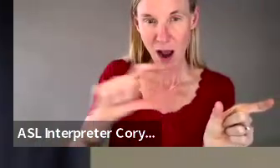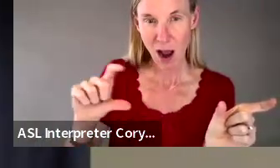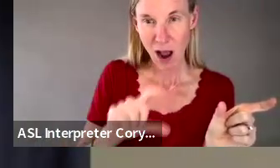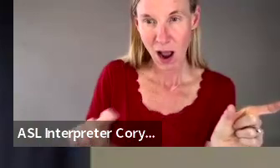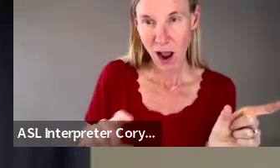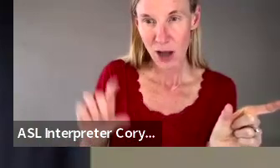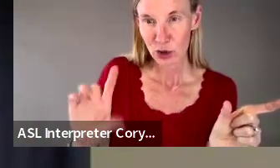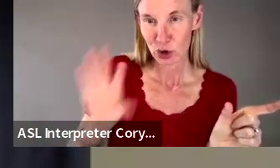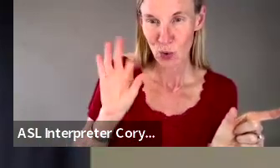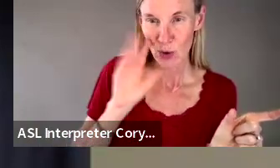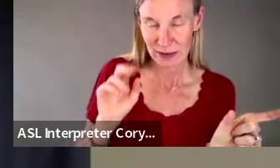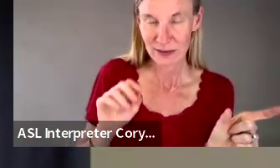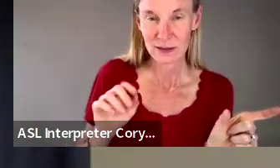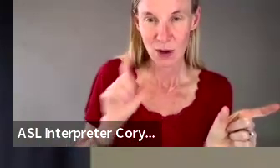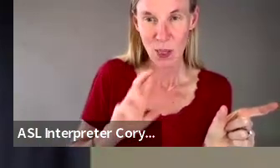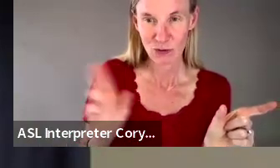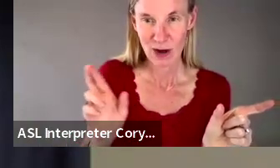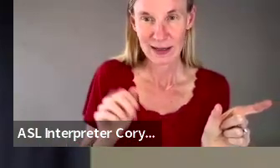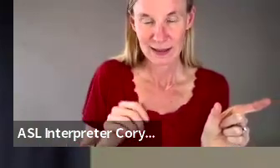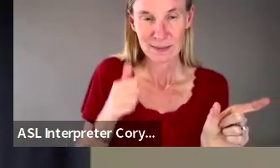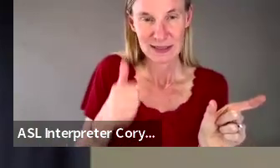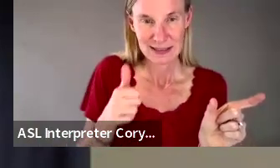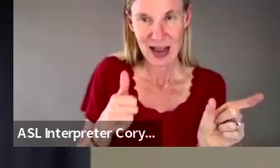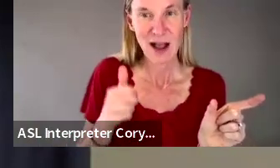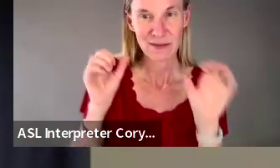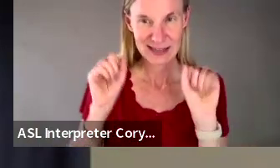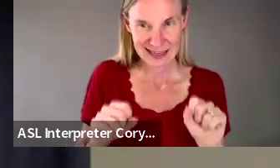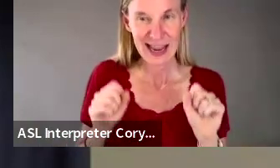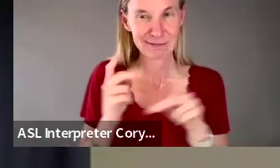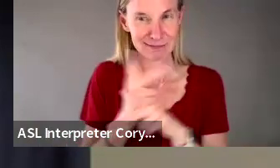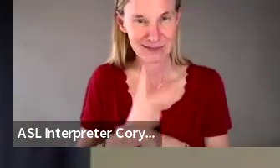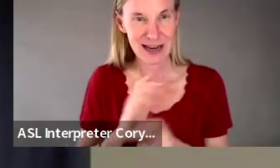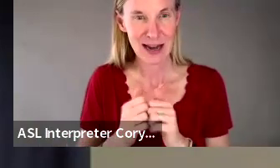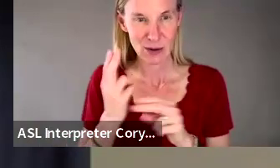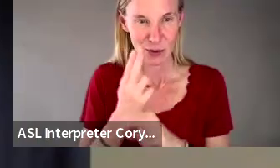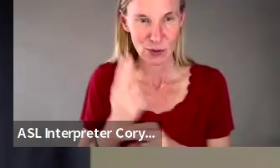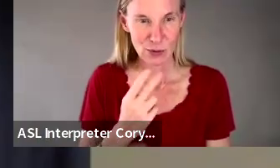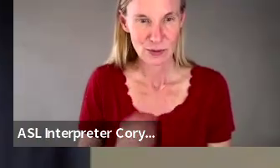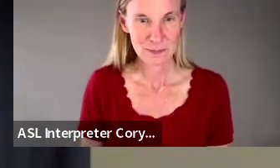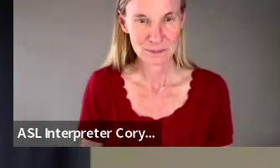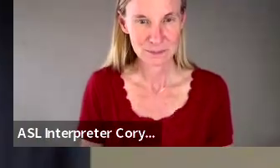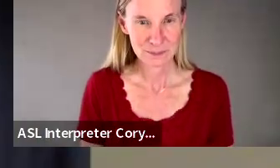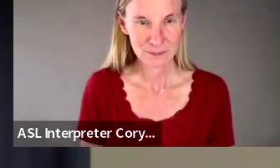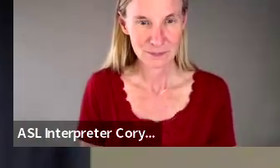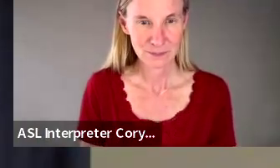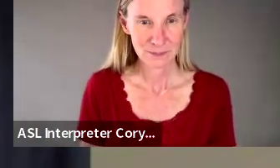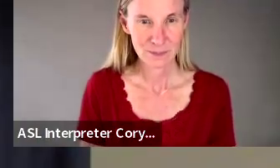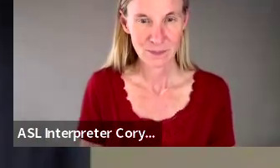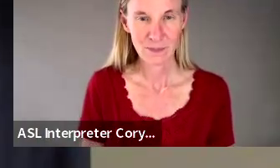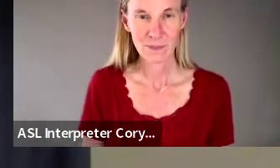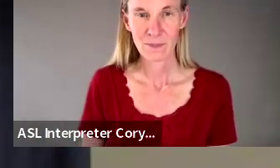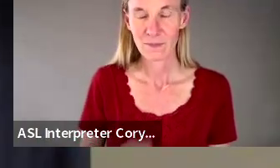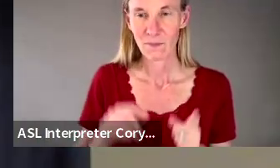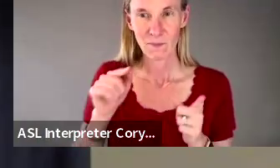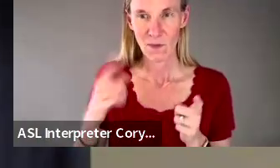his screen. And then he can navigate into those. Sip and puff inputs are always available